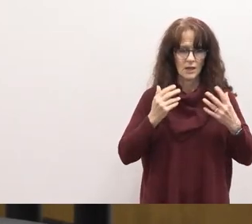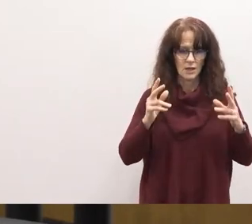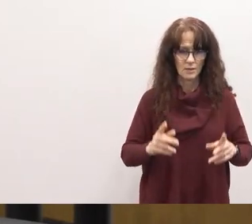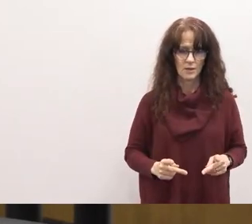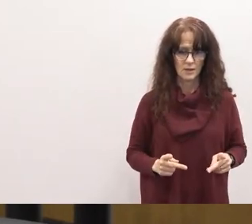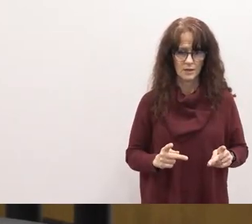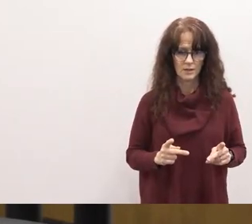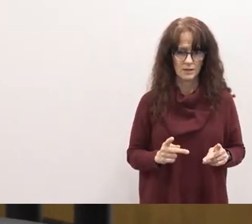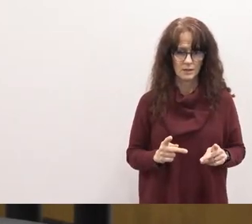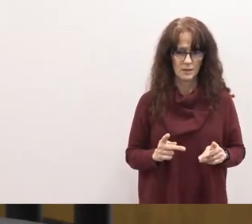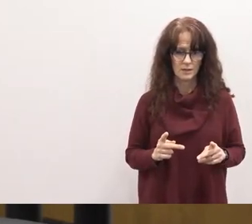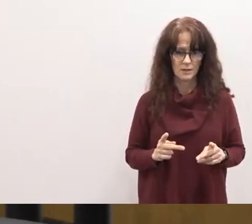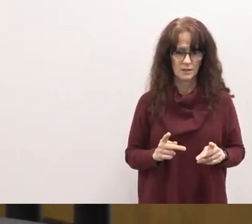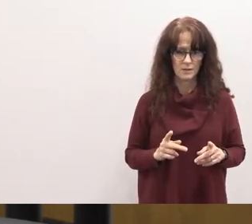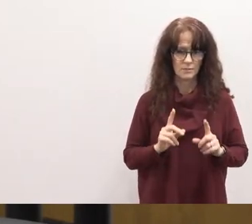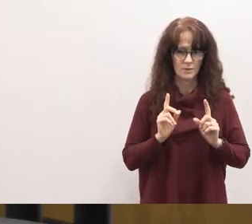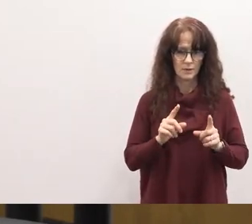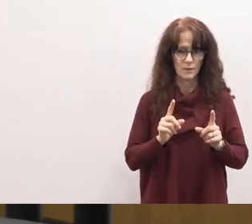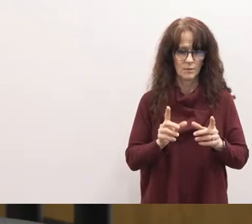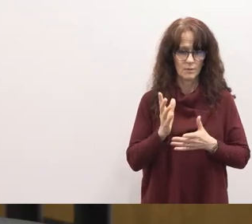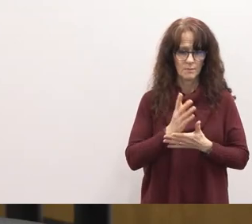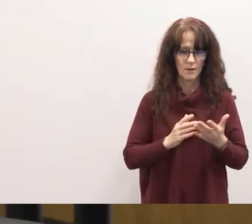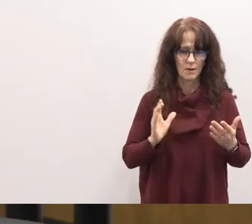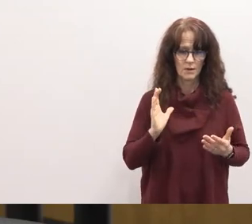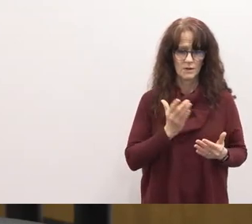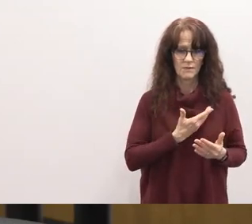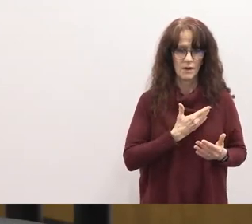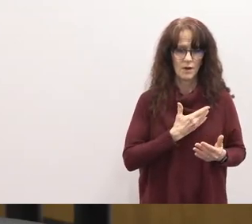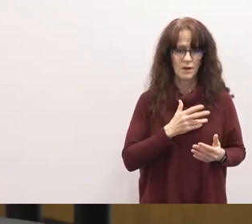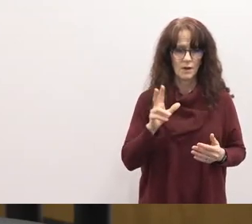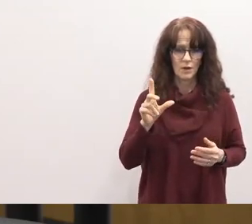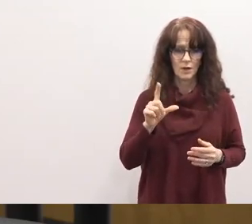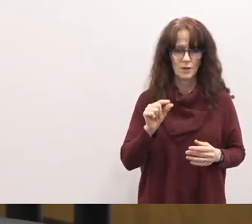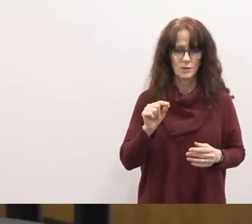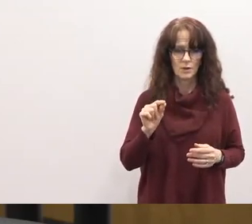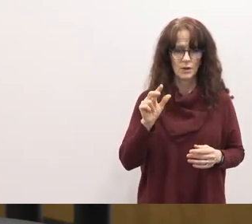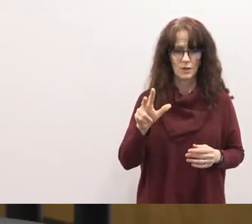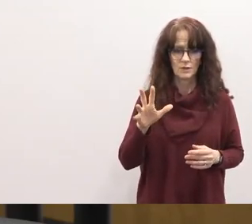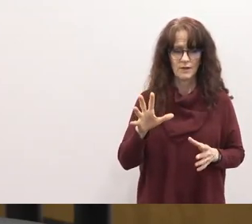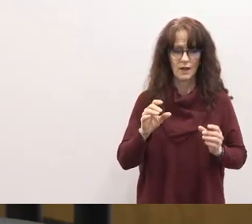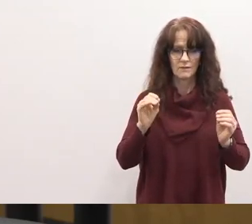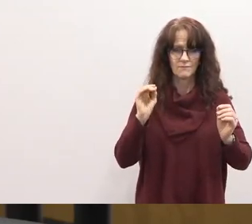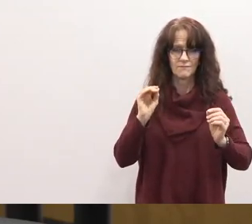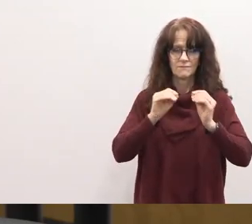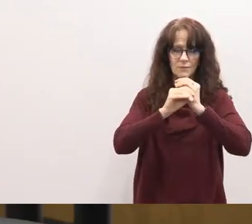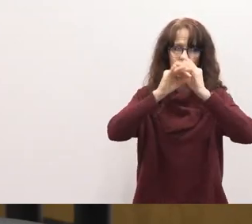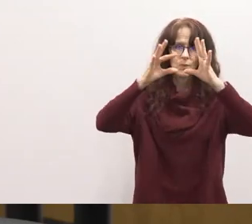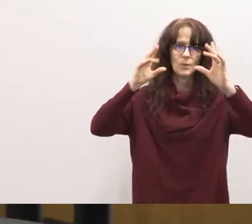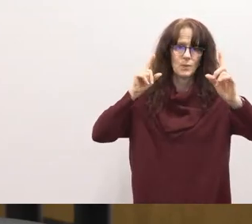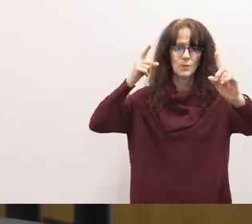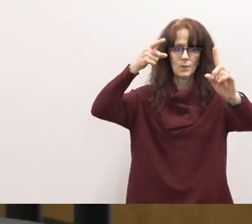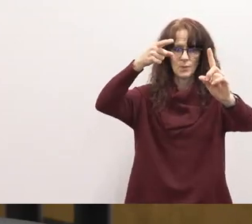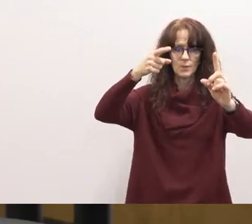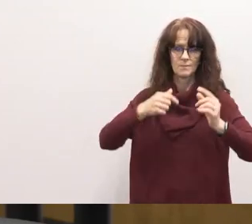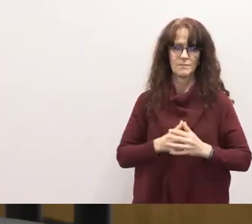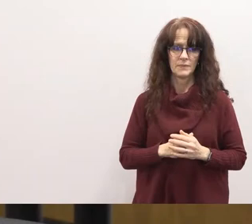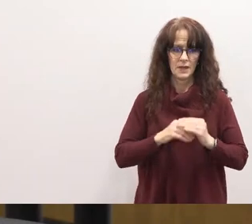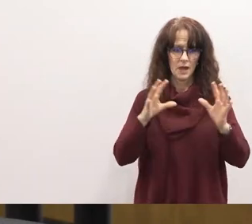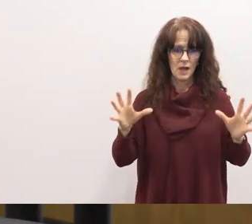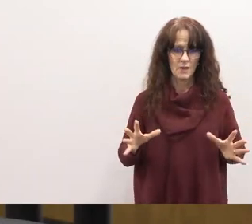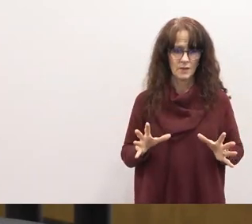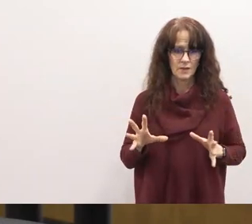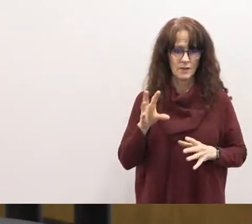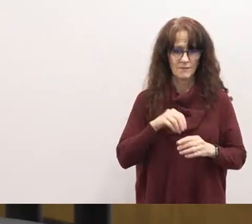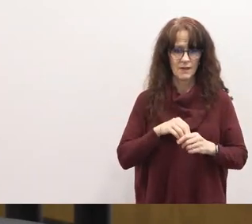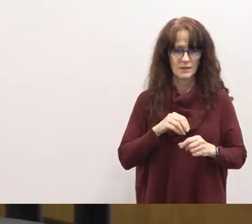who is going to be part of our 2035 vision, I am obviously highly